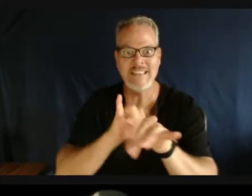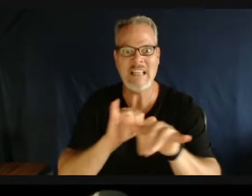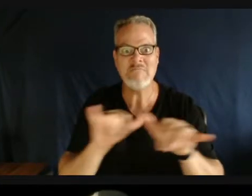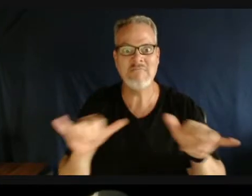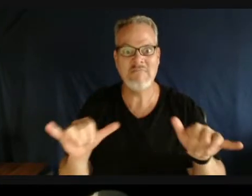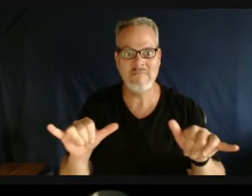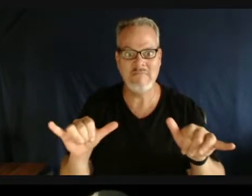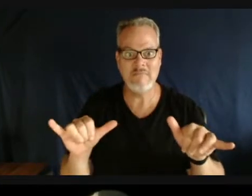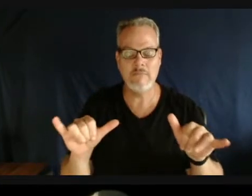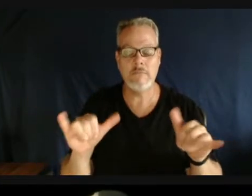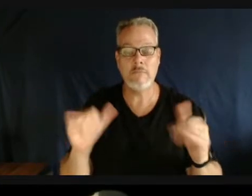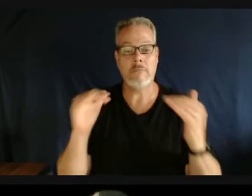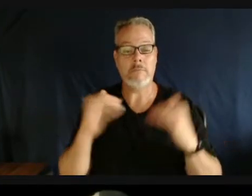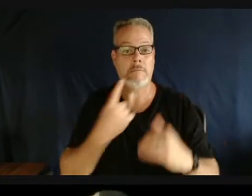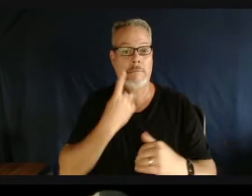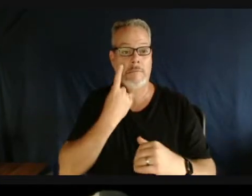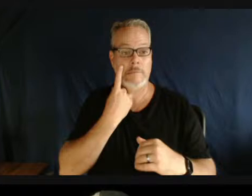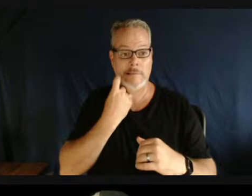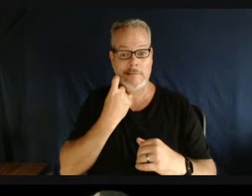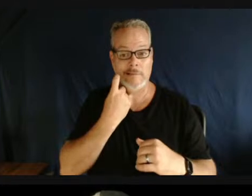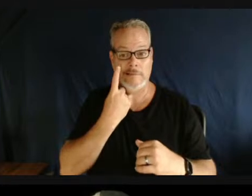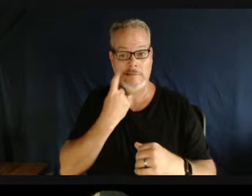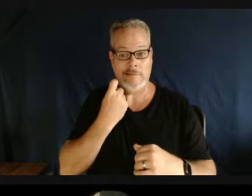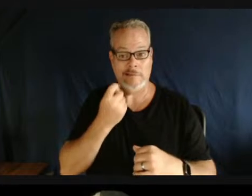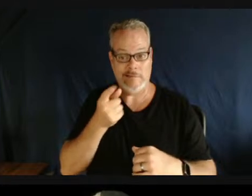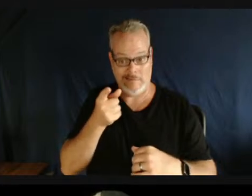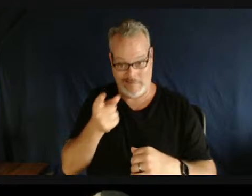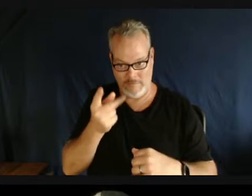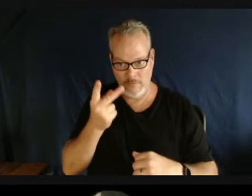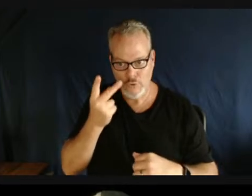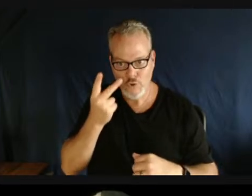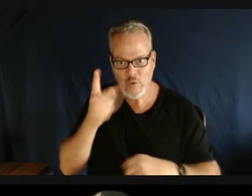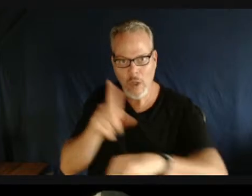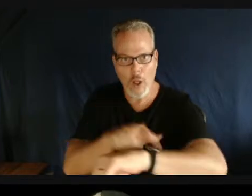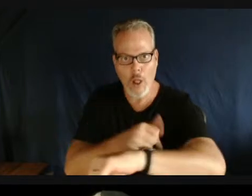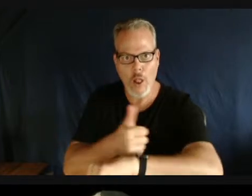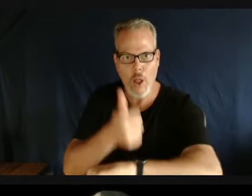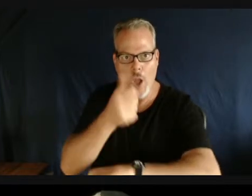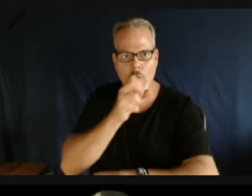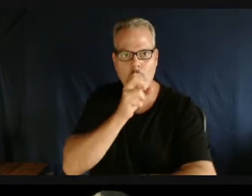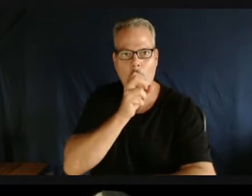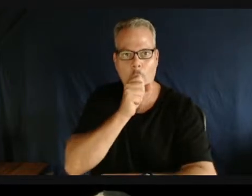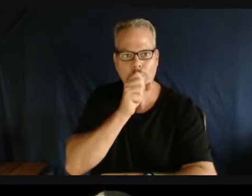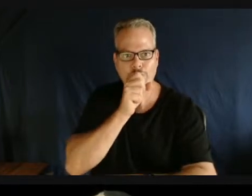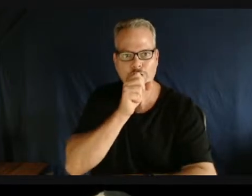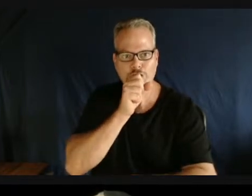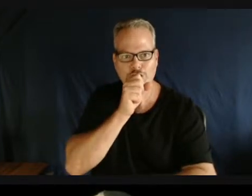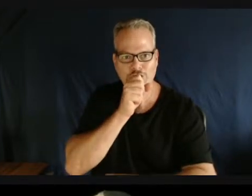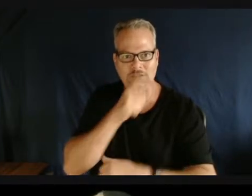And then more recently, you can see we've had longer orange phases. This is the